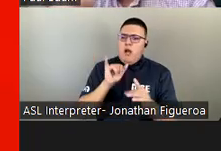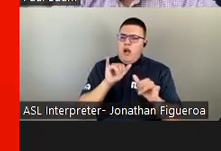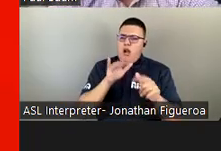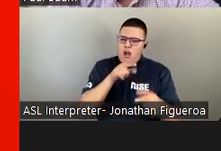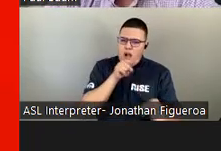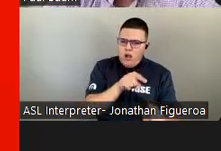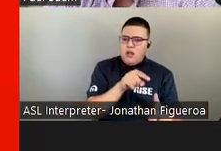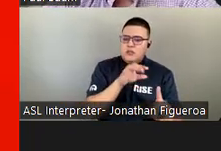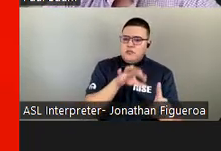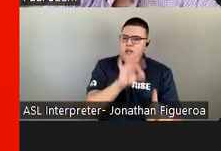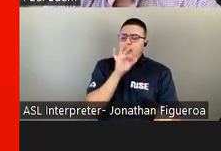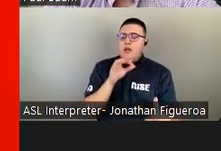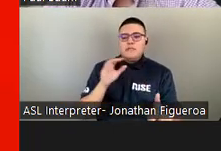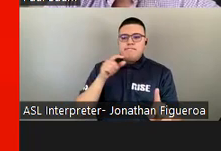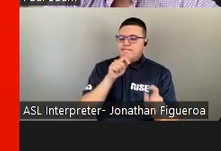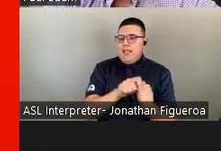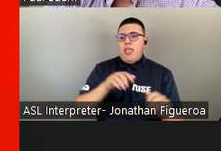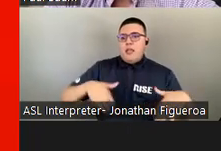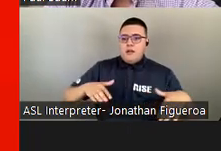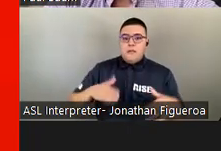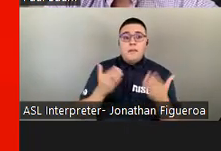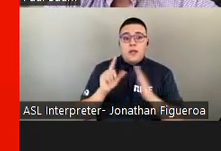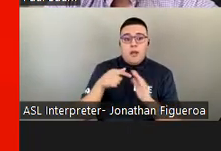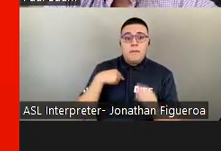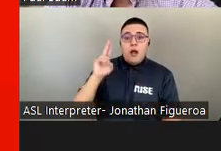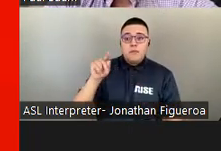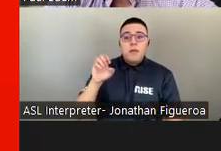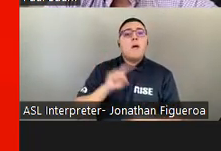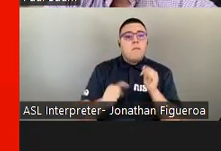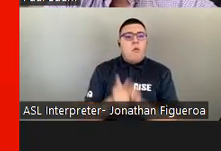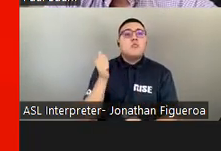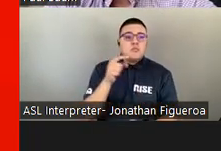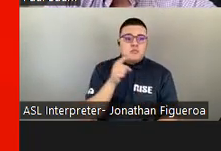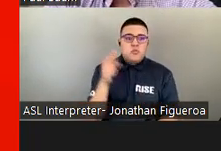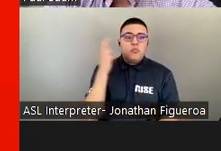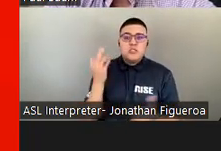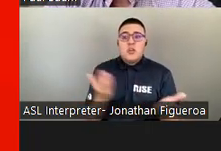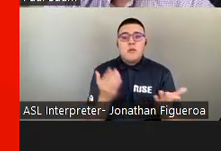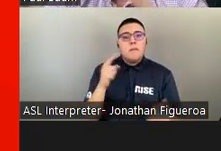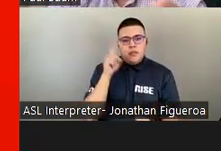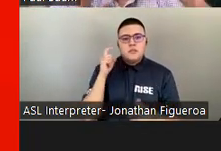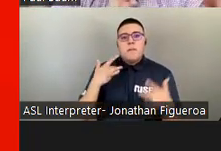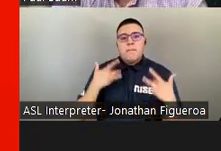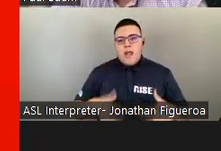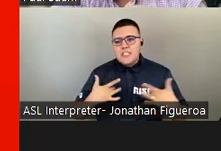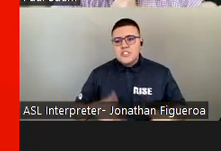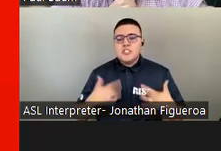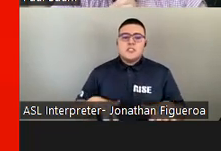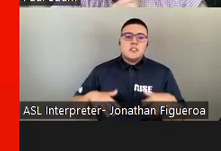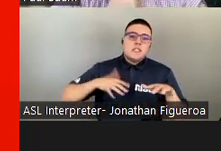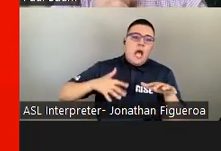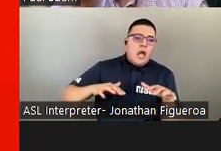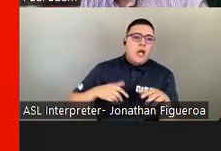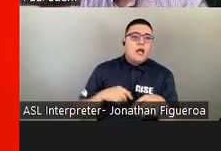and I'll update this. However, they were more there for depression and anxiety, and that's why I'm highlighting this. But as the prior